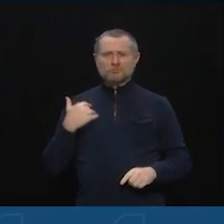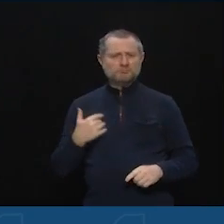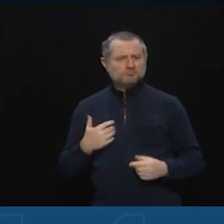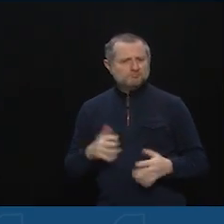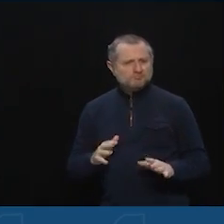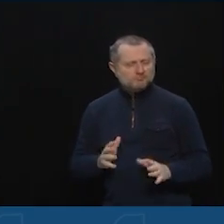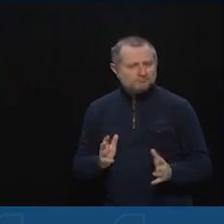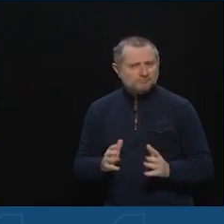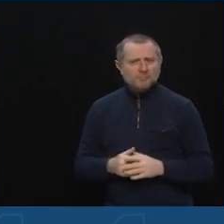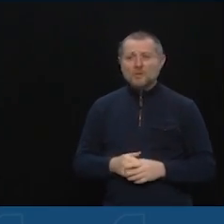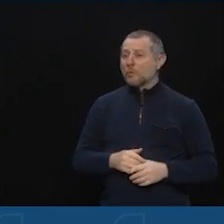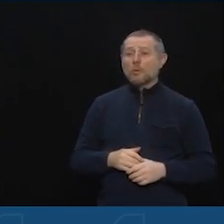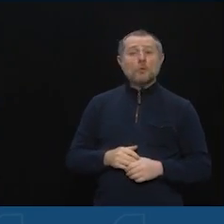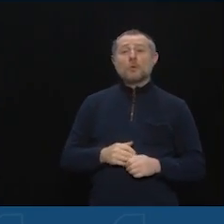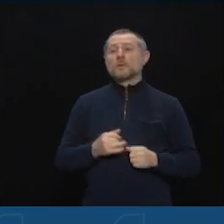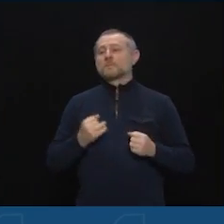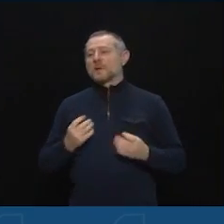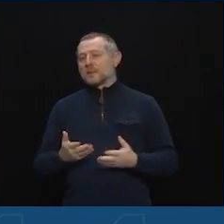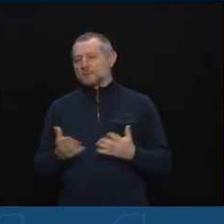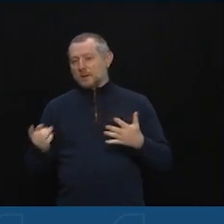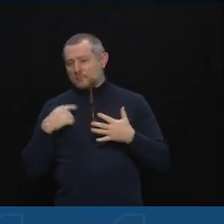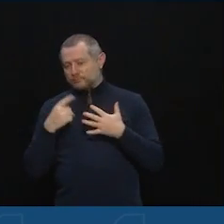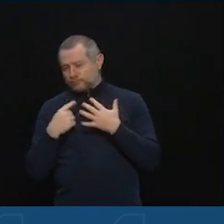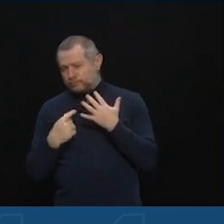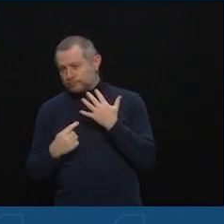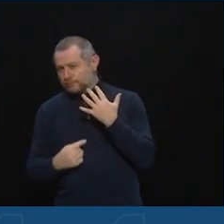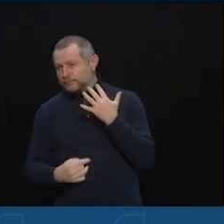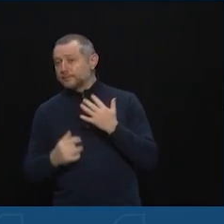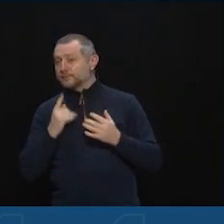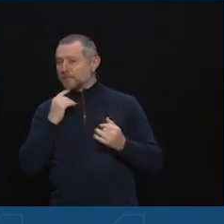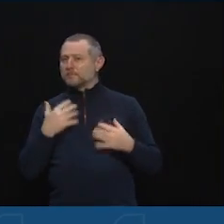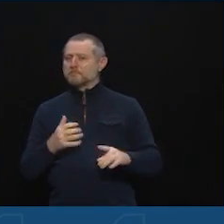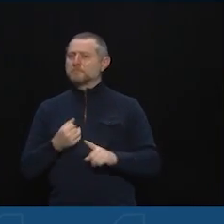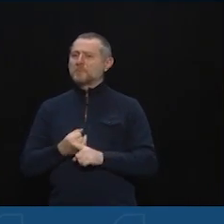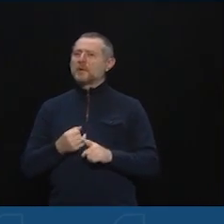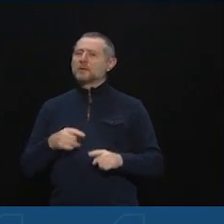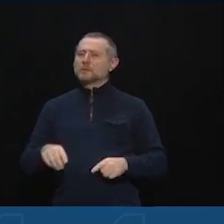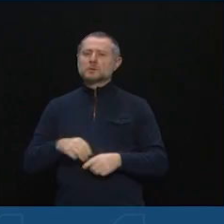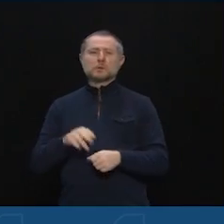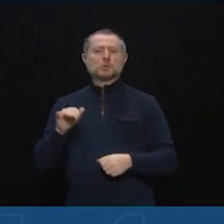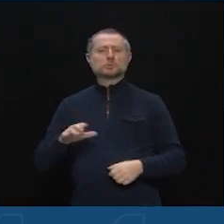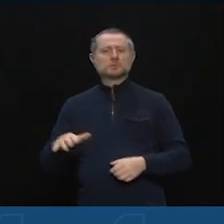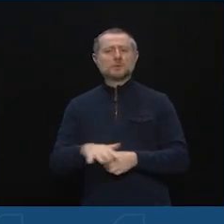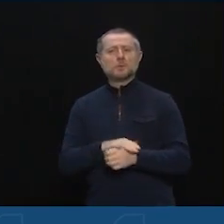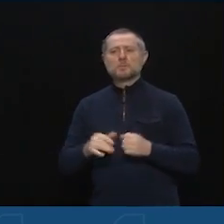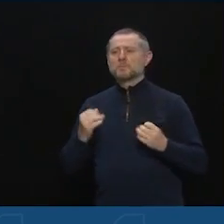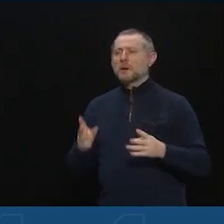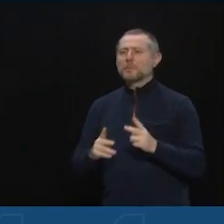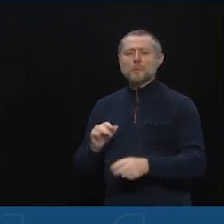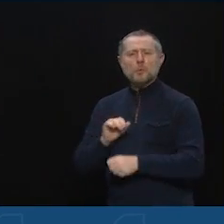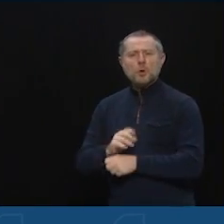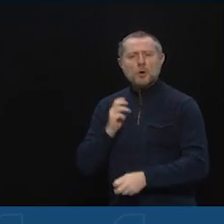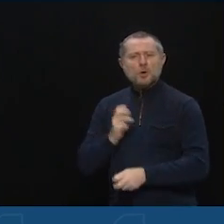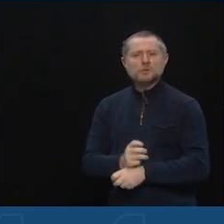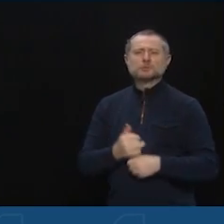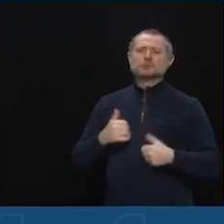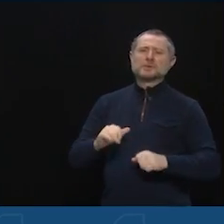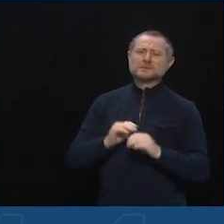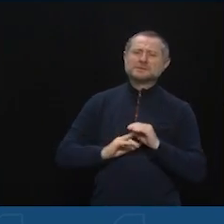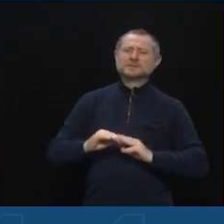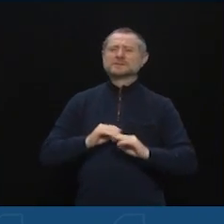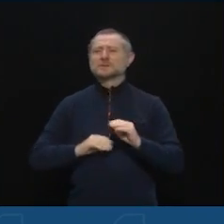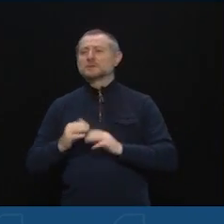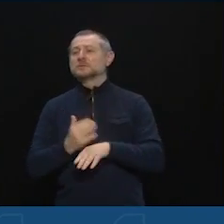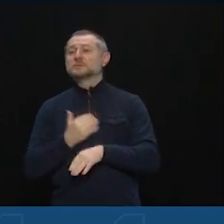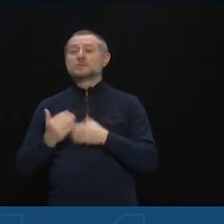so many things, tearing at this city, and a lot of people are working very hard to keep it together. But the number one